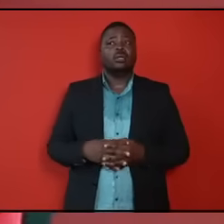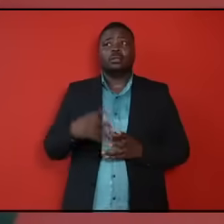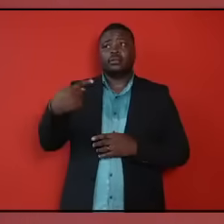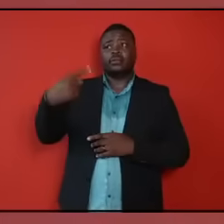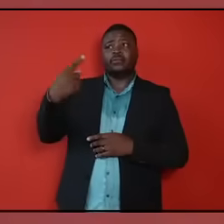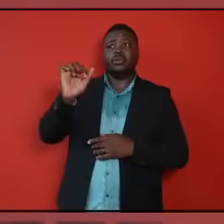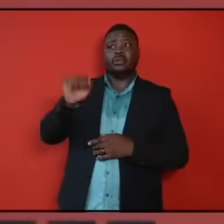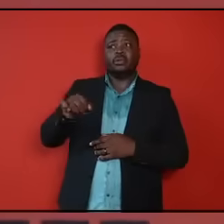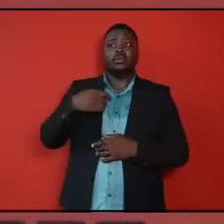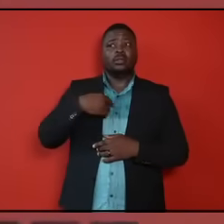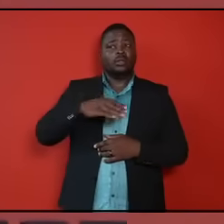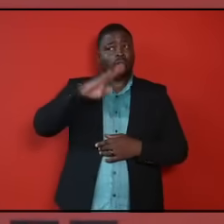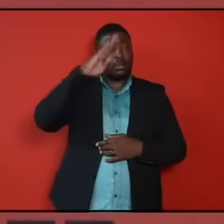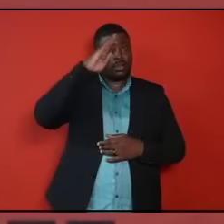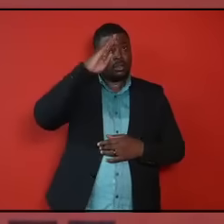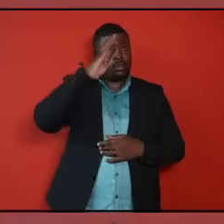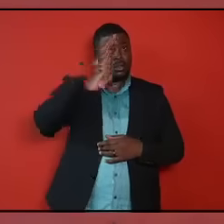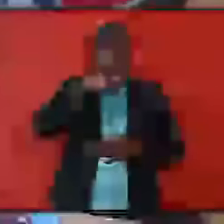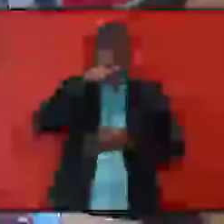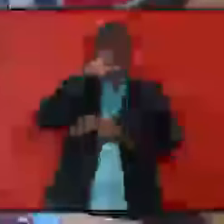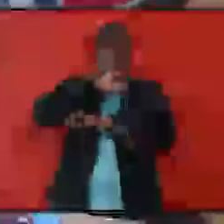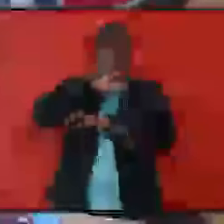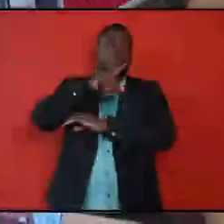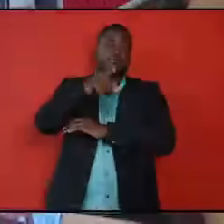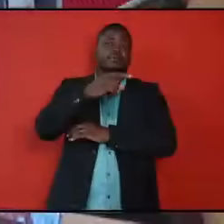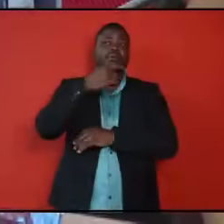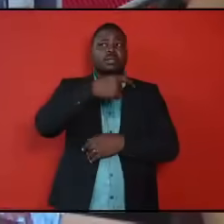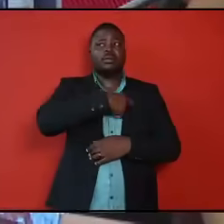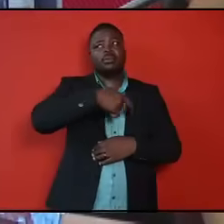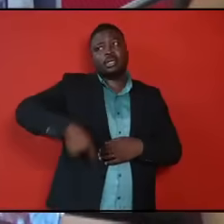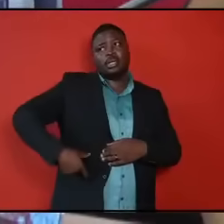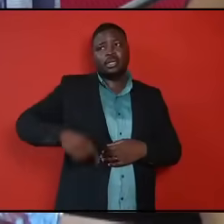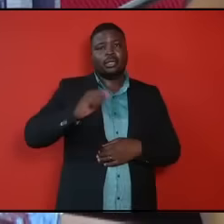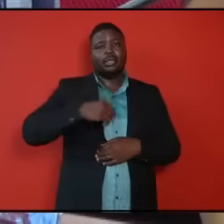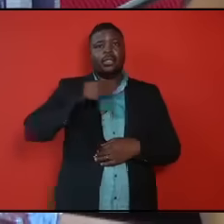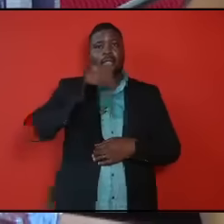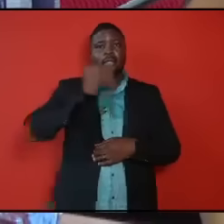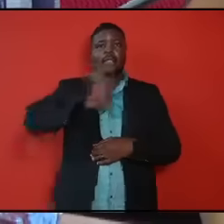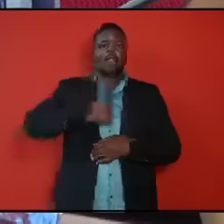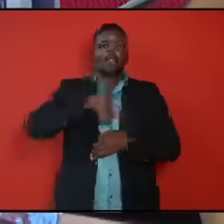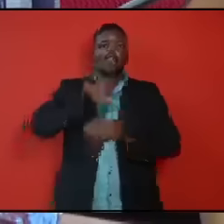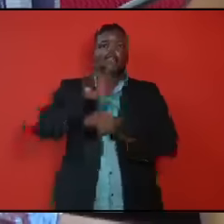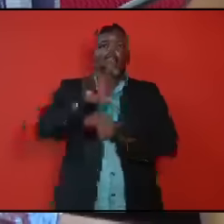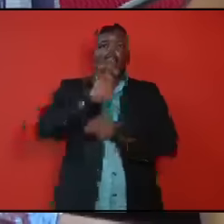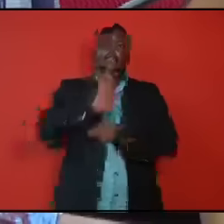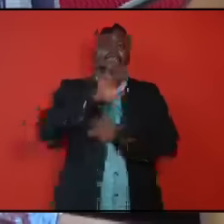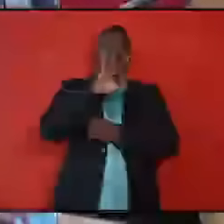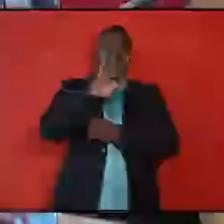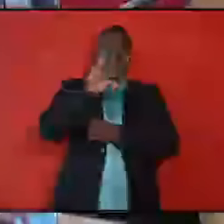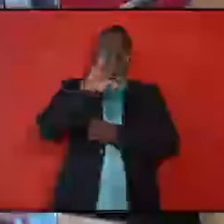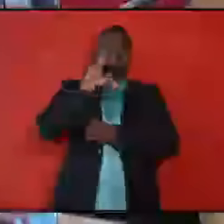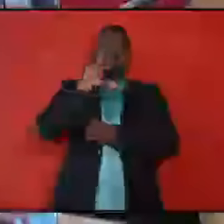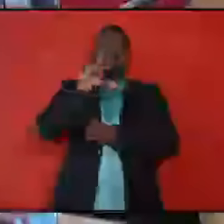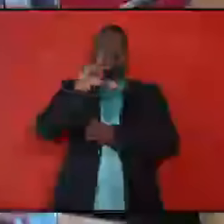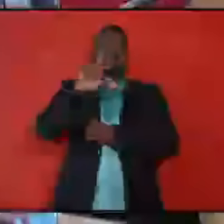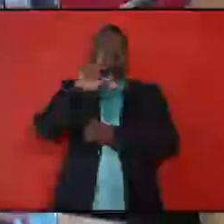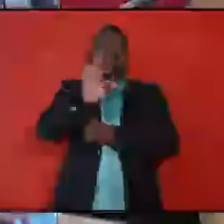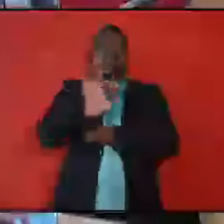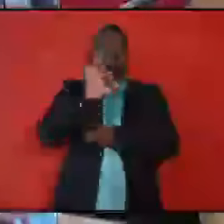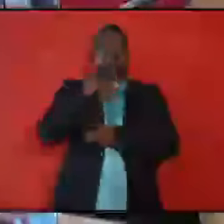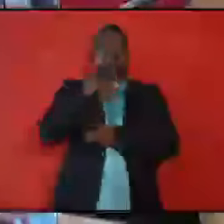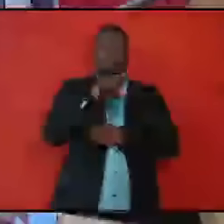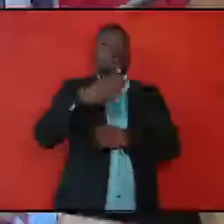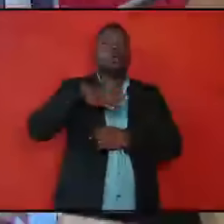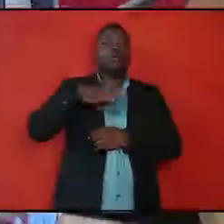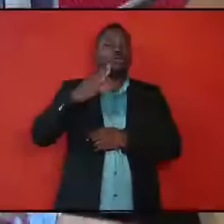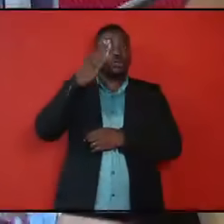Good afternoon, President. My name is Refilo Mochwari from Journal News. I just want to get